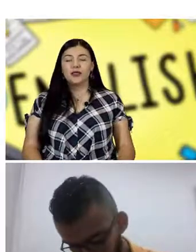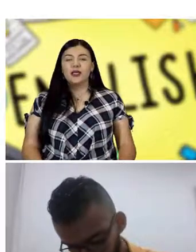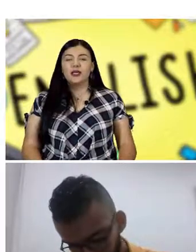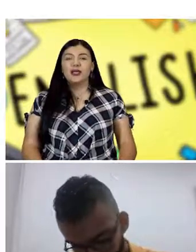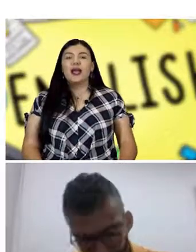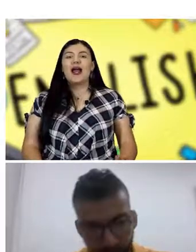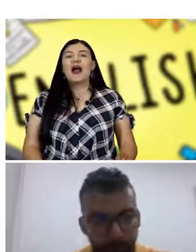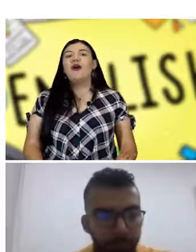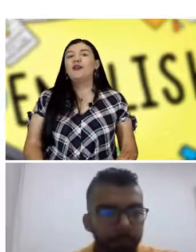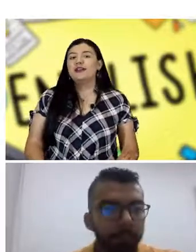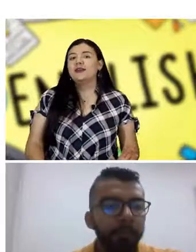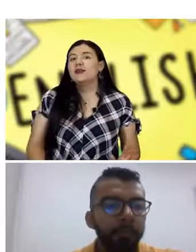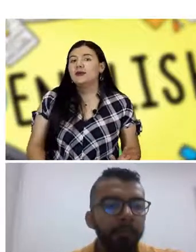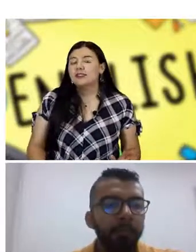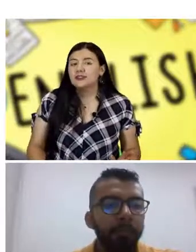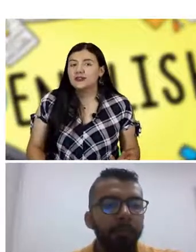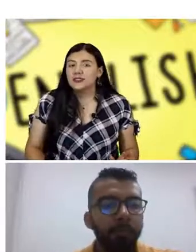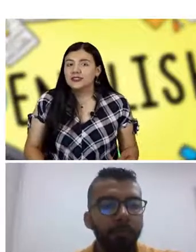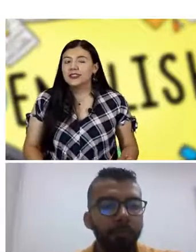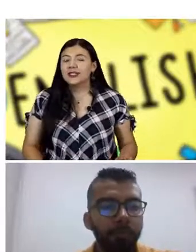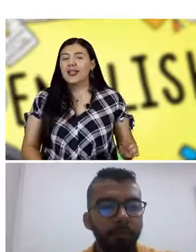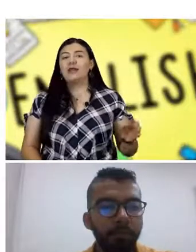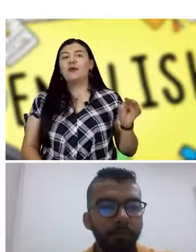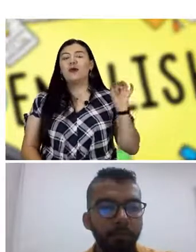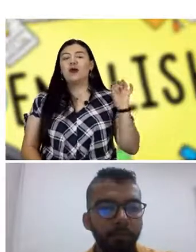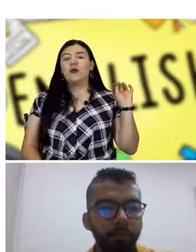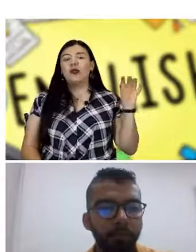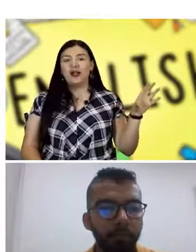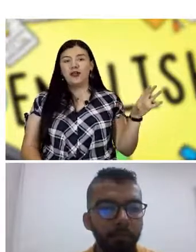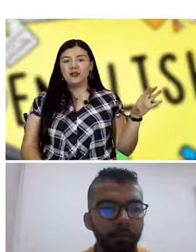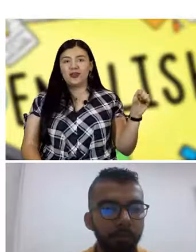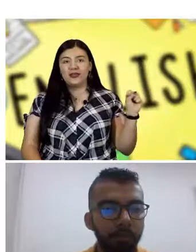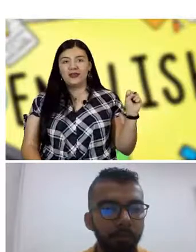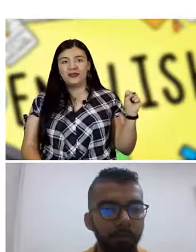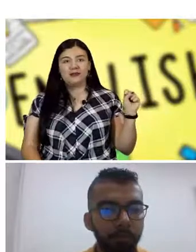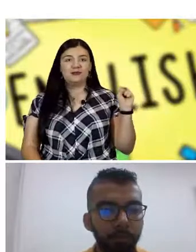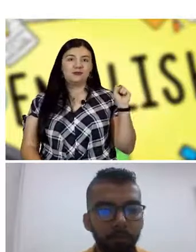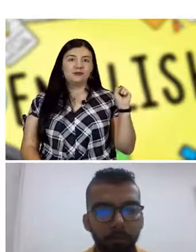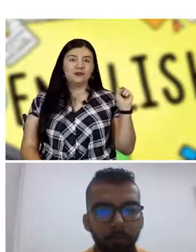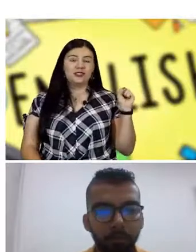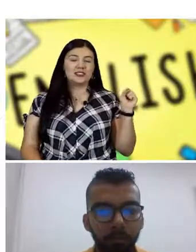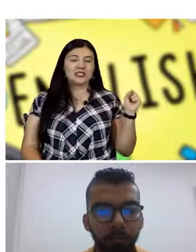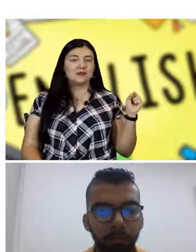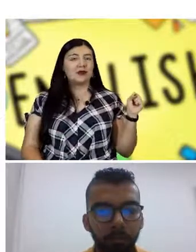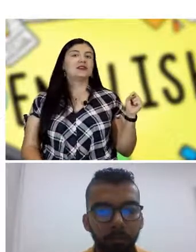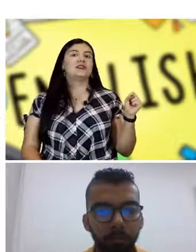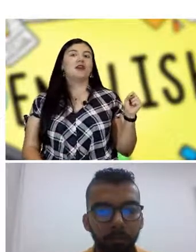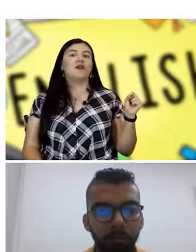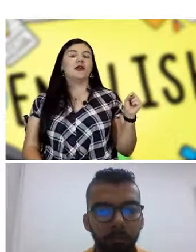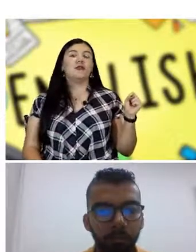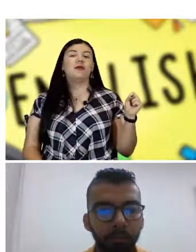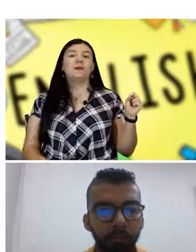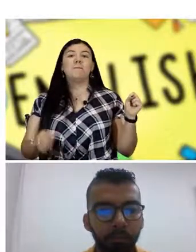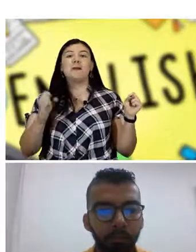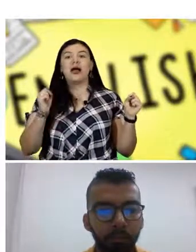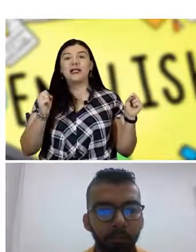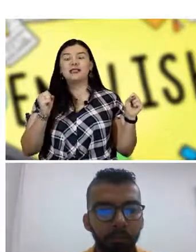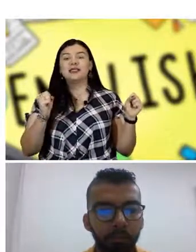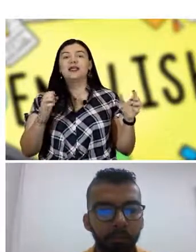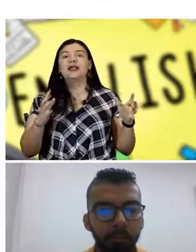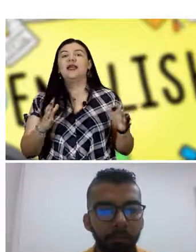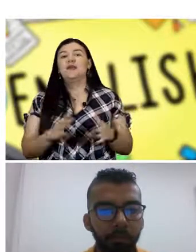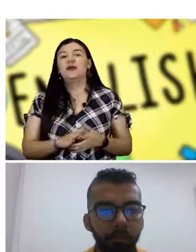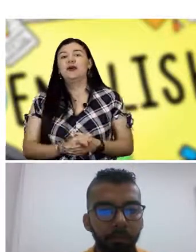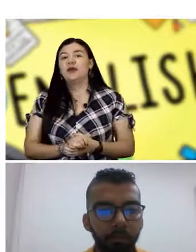body. Ahora tenemos entonces el vocabulario de nuestras partes del cuerpo